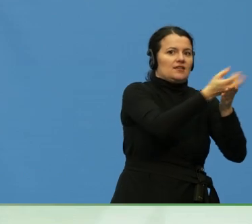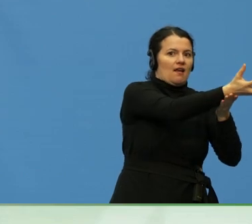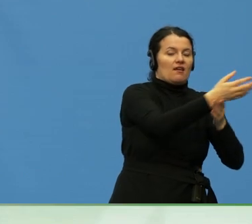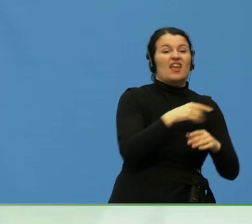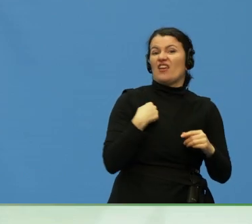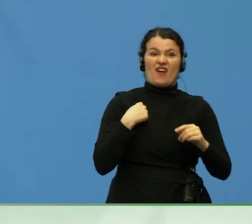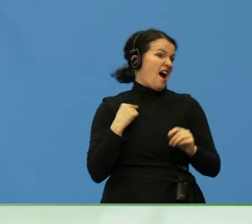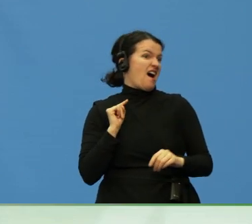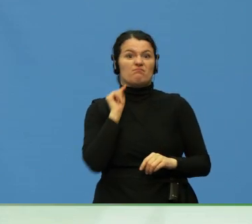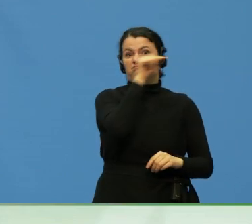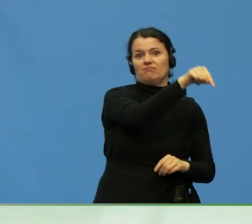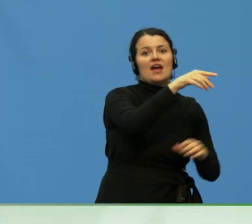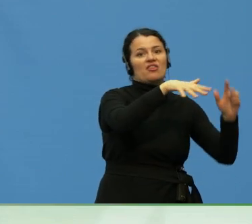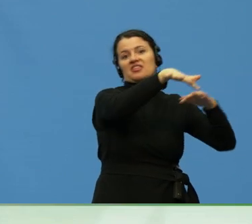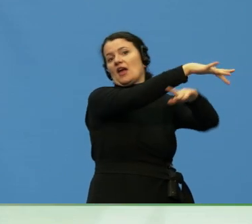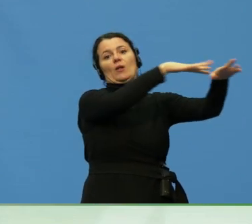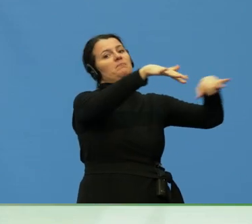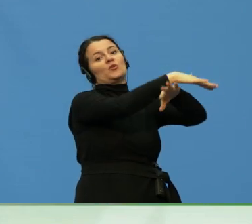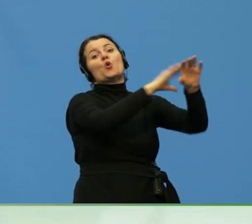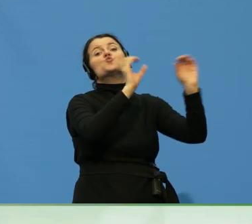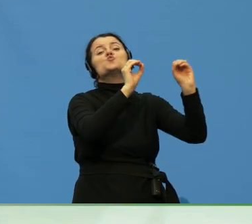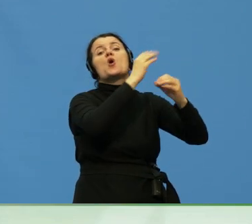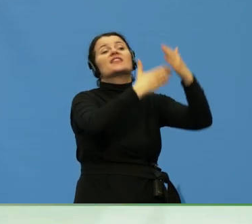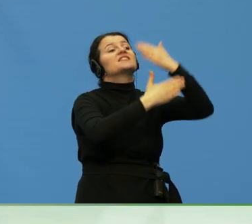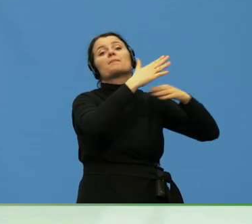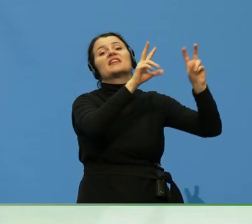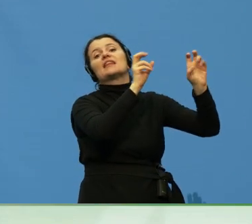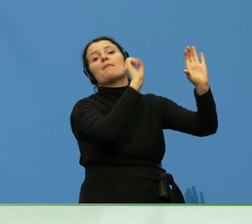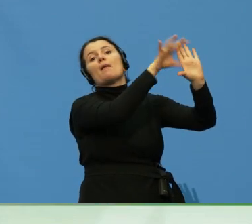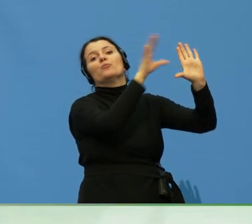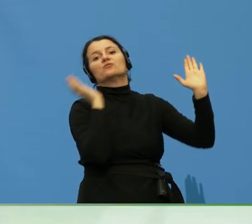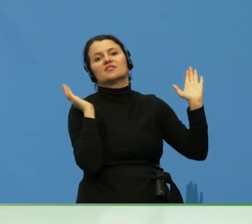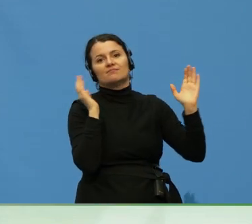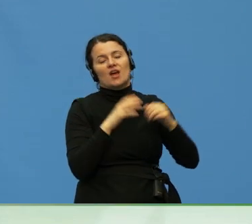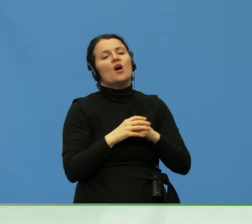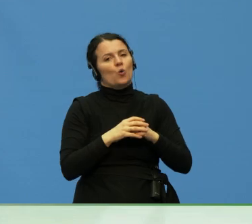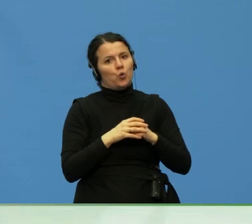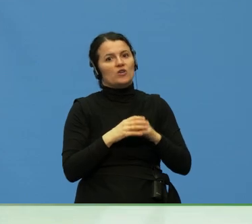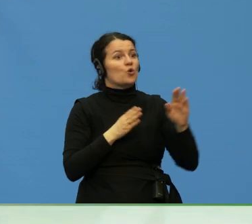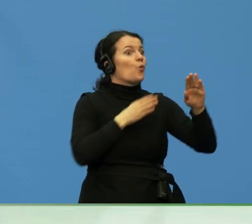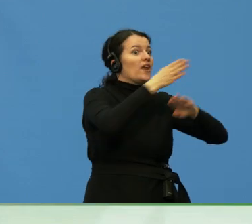trying to help. But it is incredibly important. And when you pull it off, it's pretty awesome.